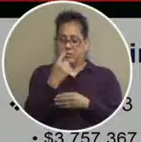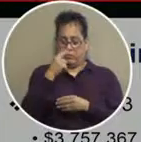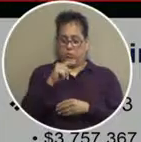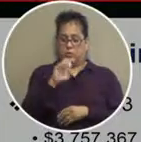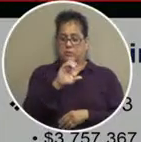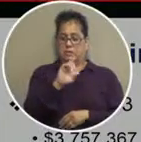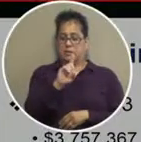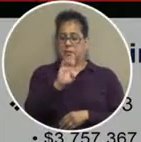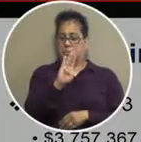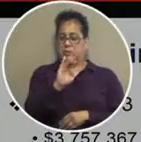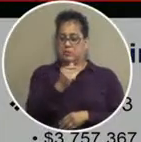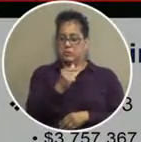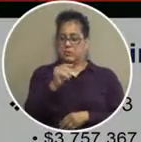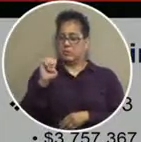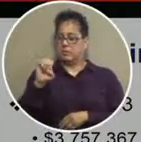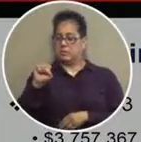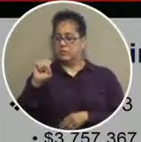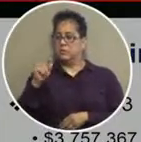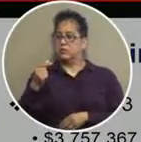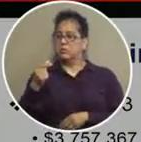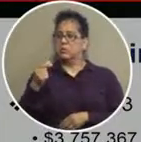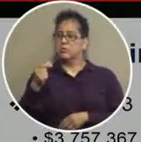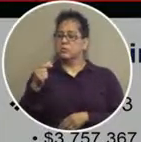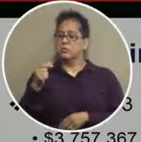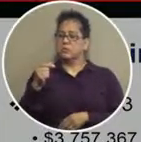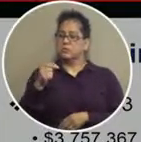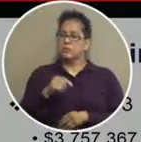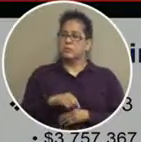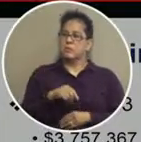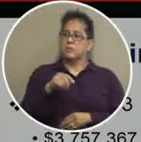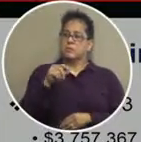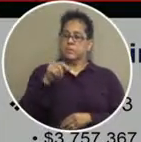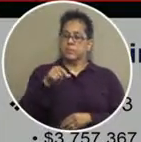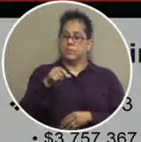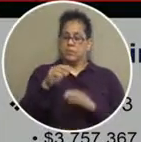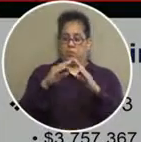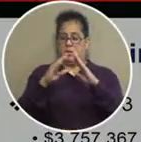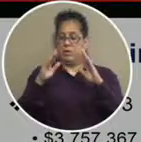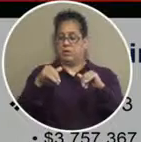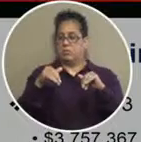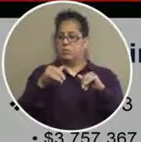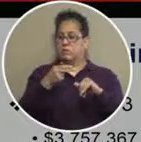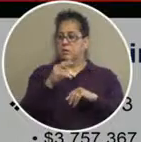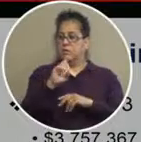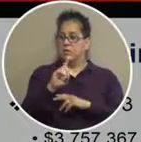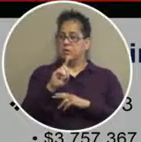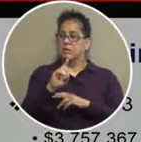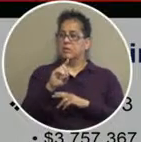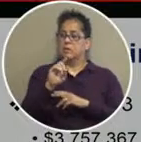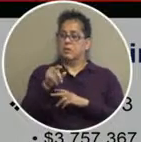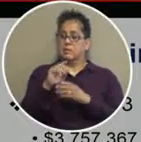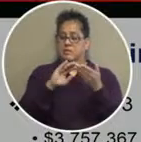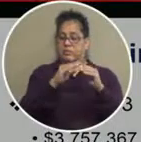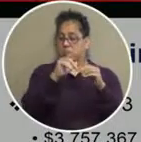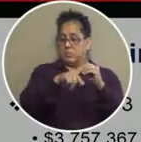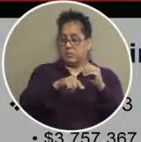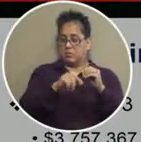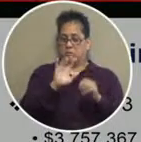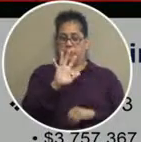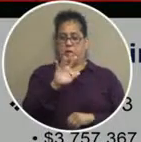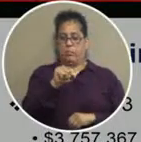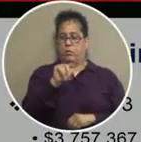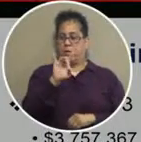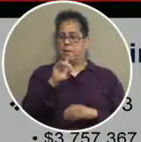the CDBG and the ESG, the Emergency Solutions Grant. So the Housing and Urban Development, the City of El Paso's allocation, just under